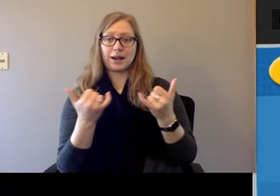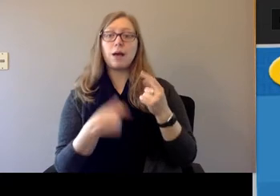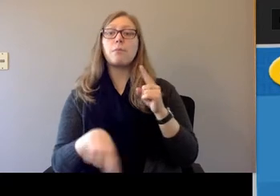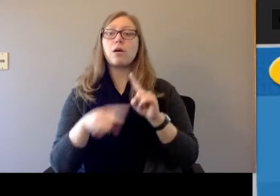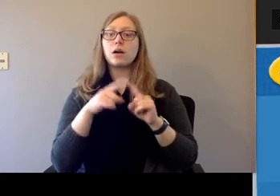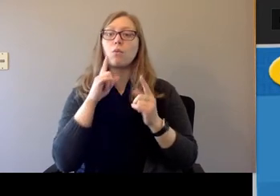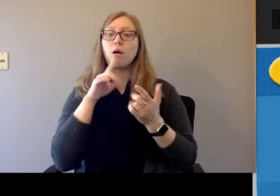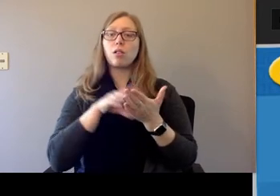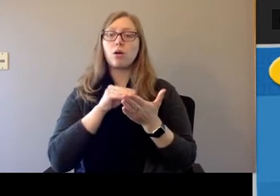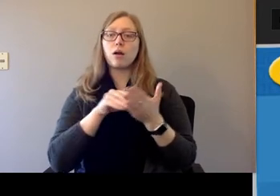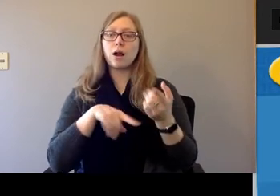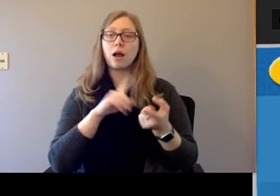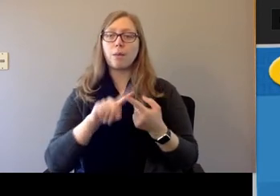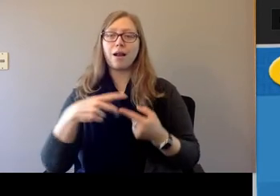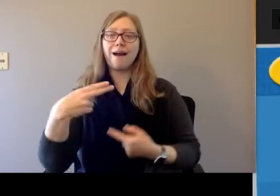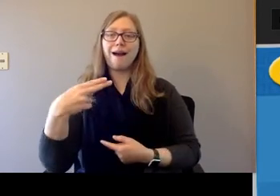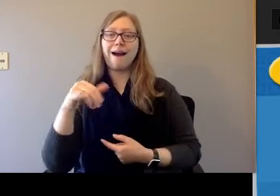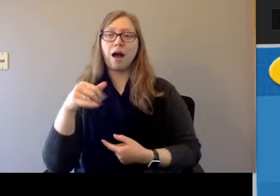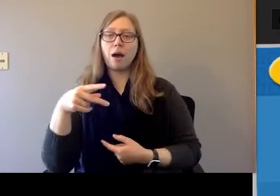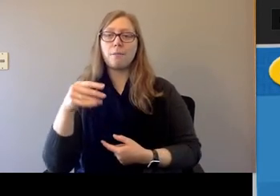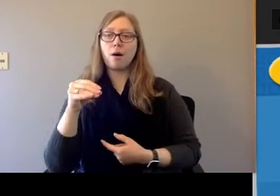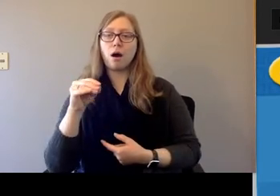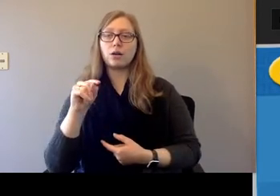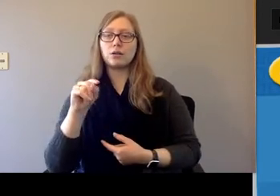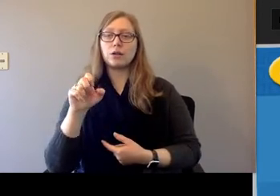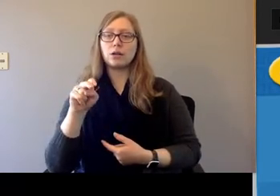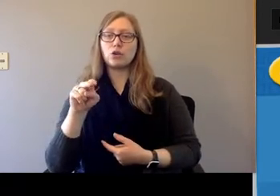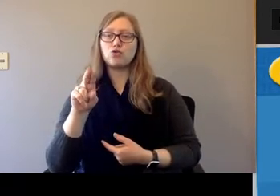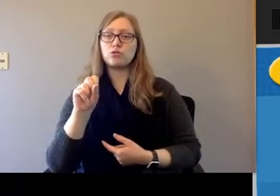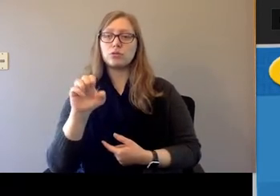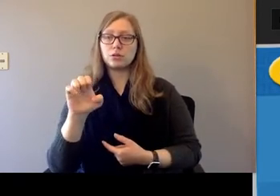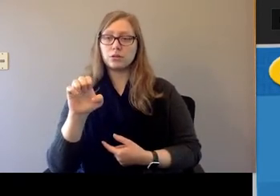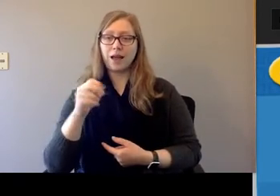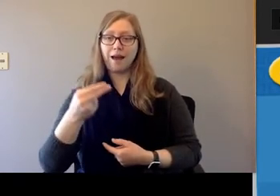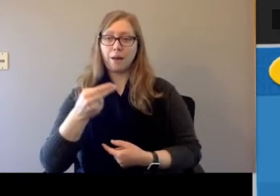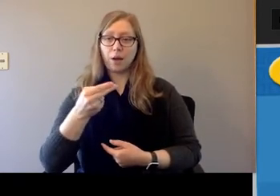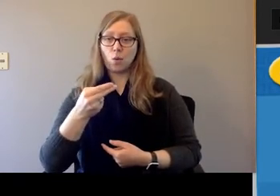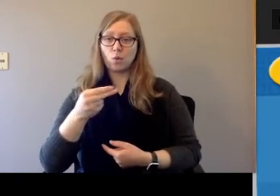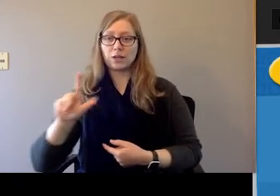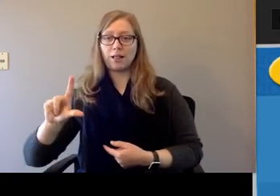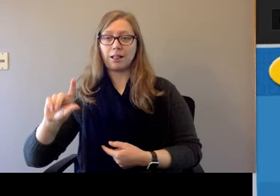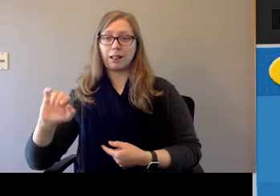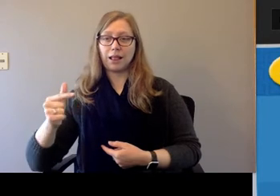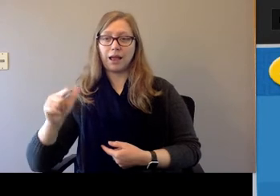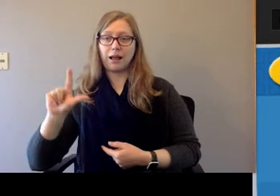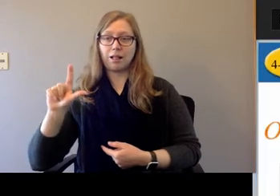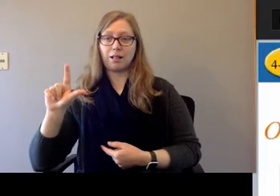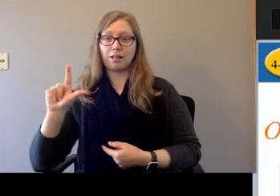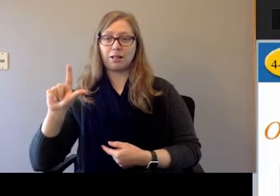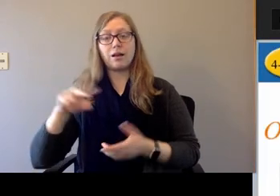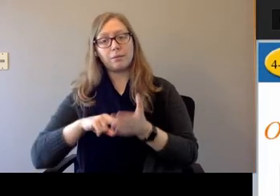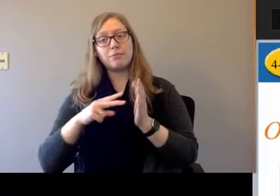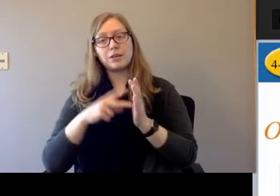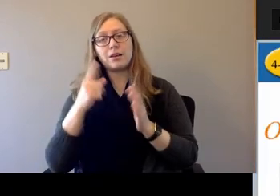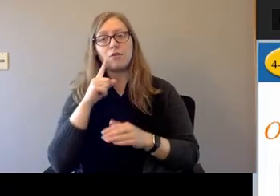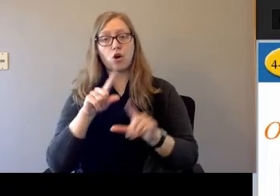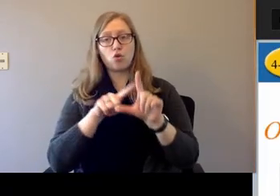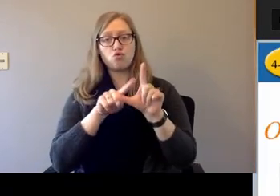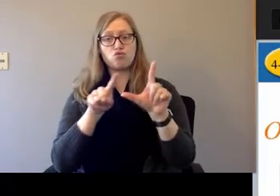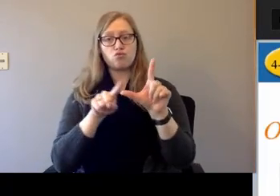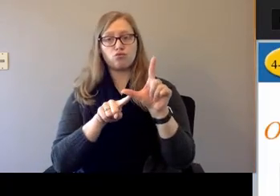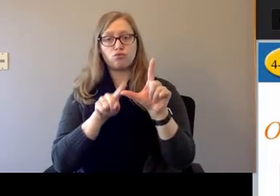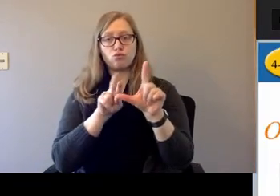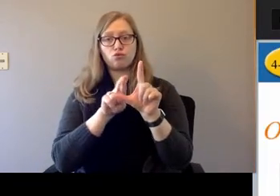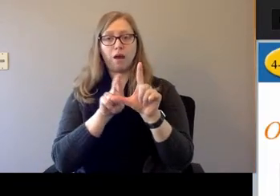which of course when we talk about hypotenuses, that means it's for a right triangle. So our objective today